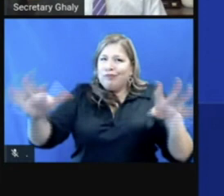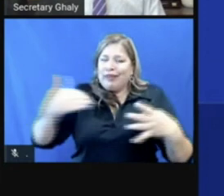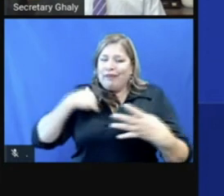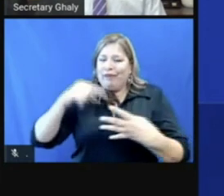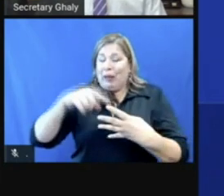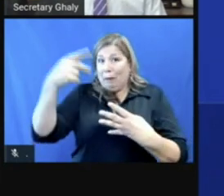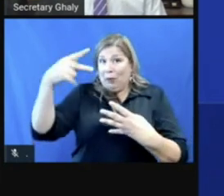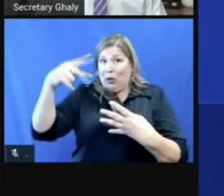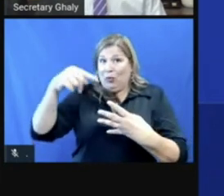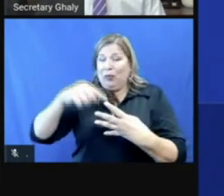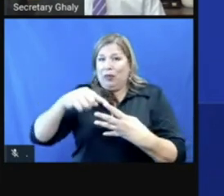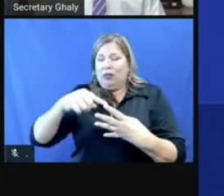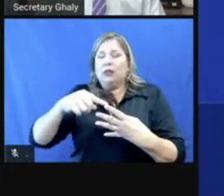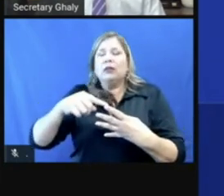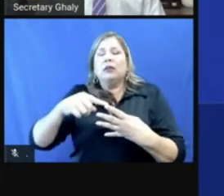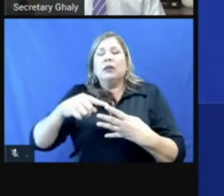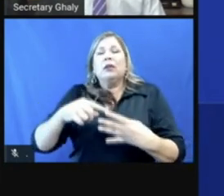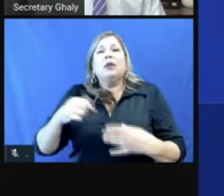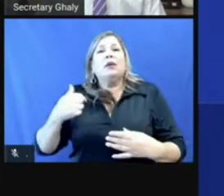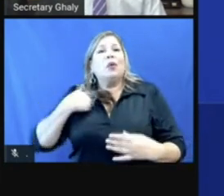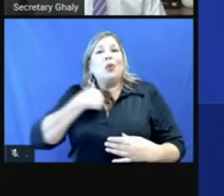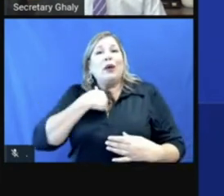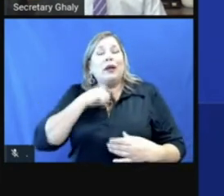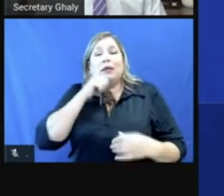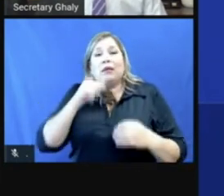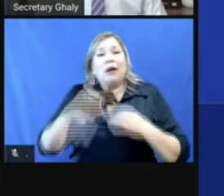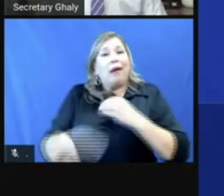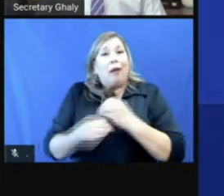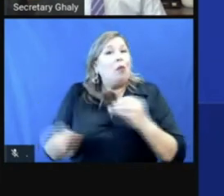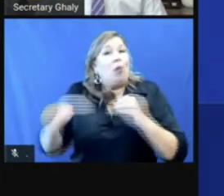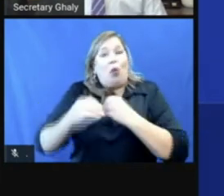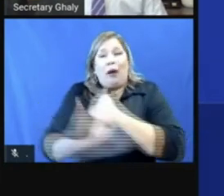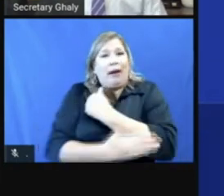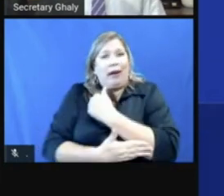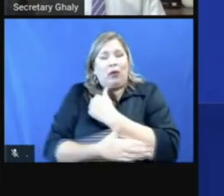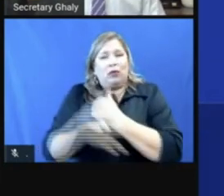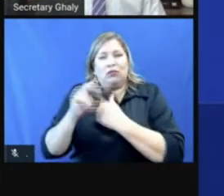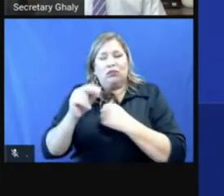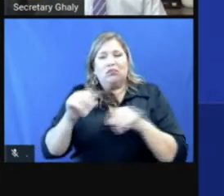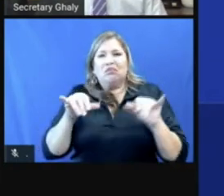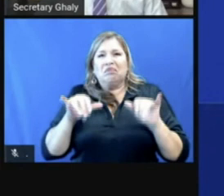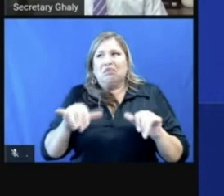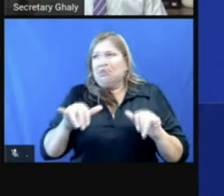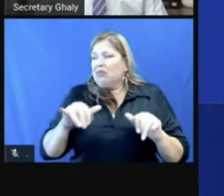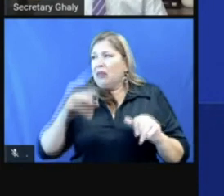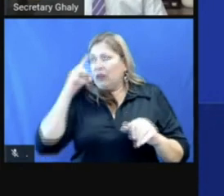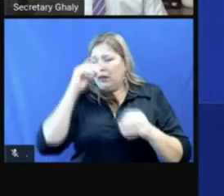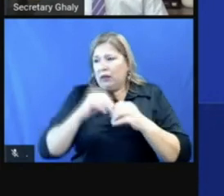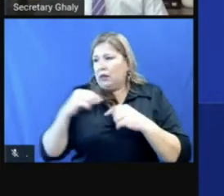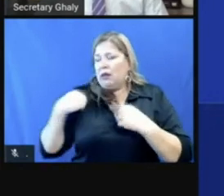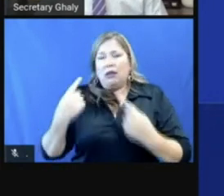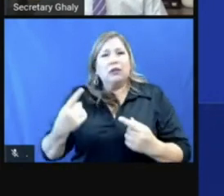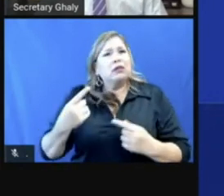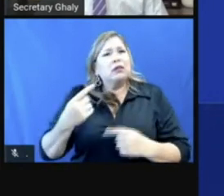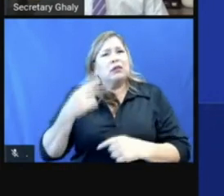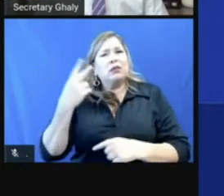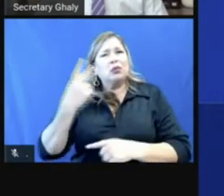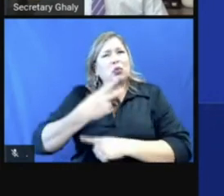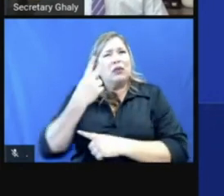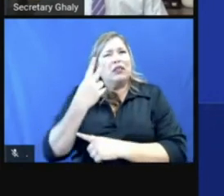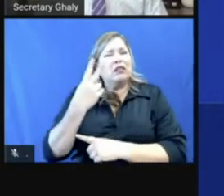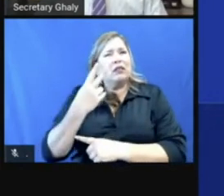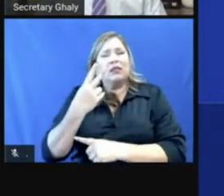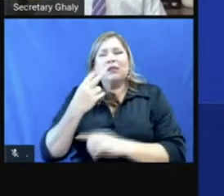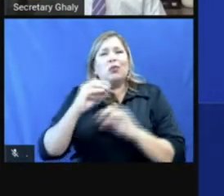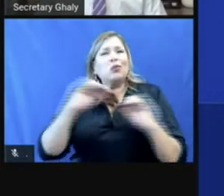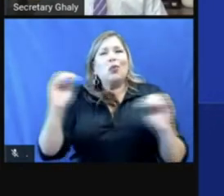Today, we are not announcing additional counties in the purple tier. In fact, over the past 48 hours, if we've looked at the data,